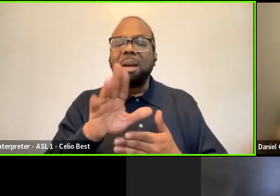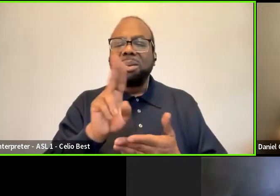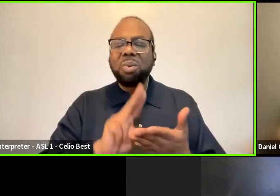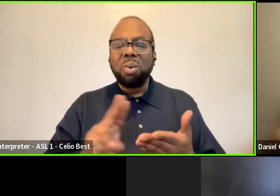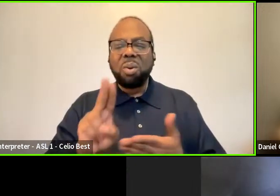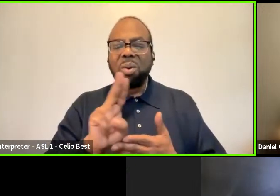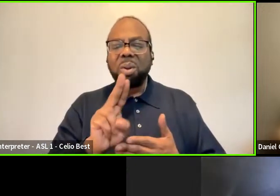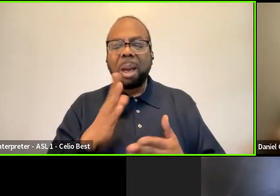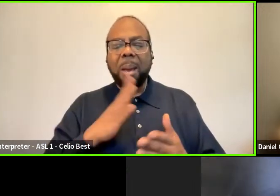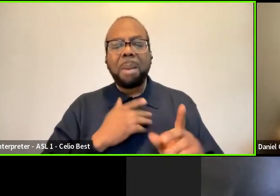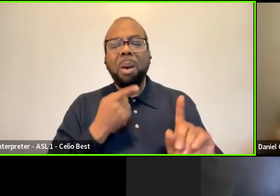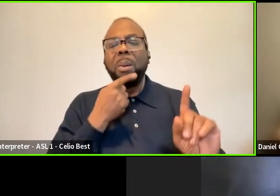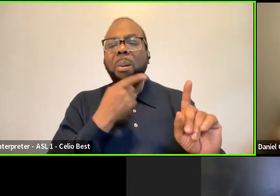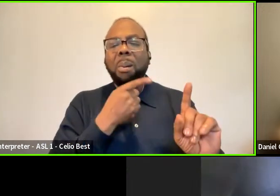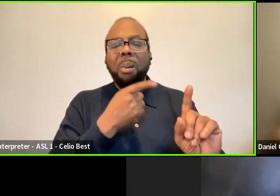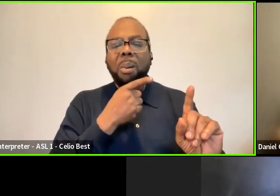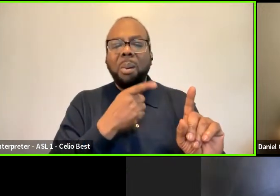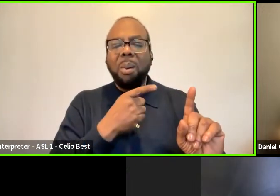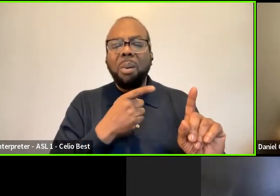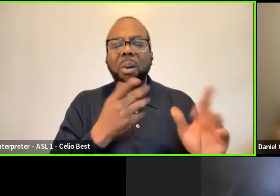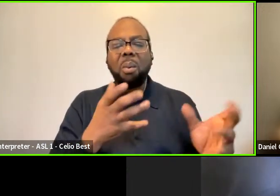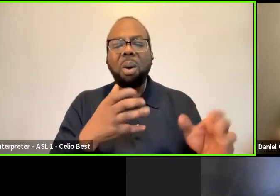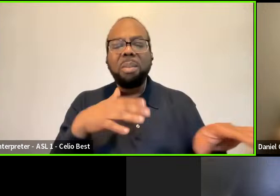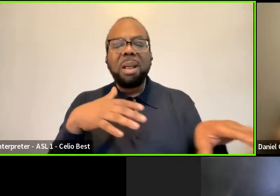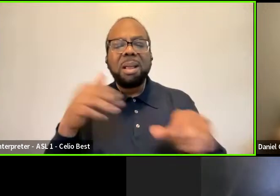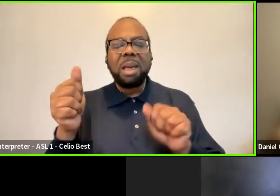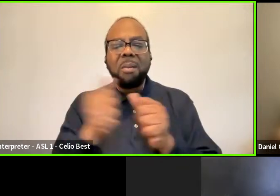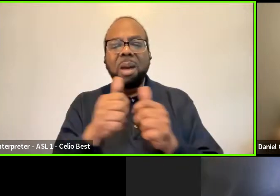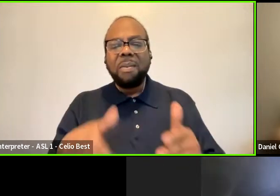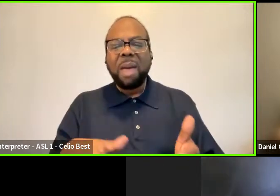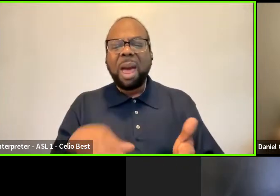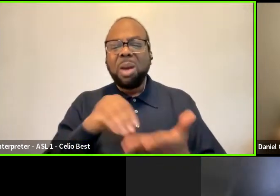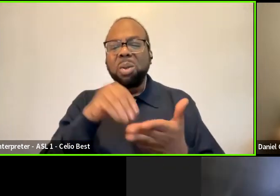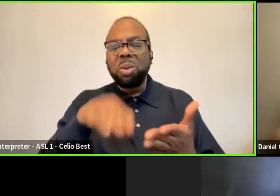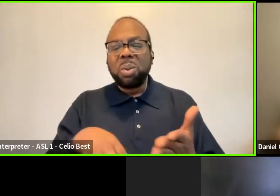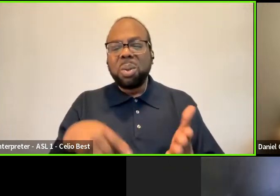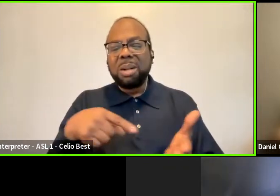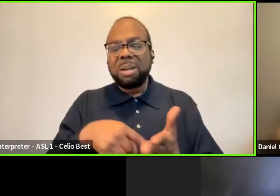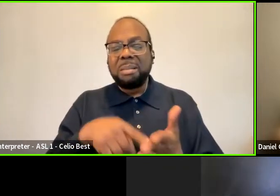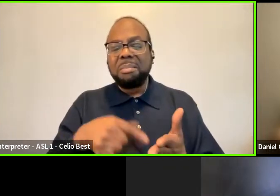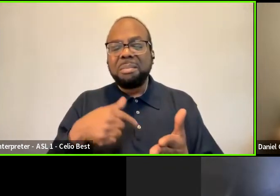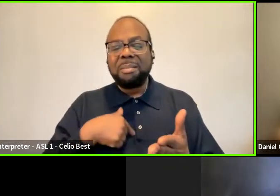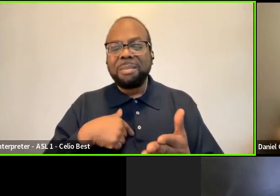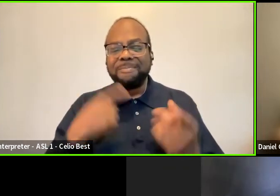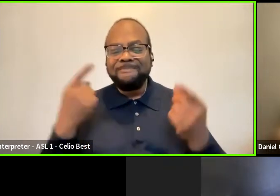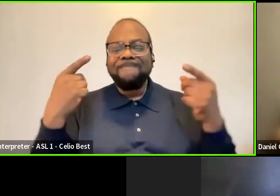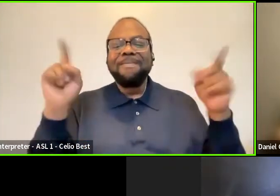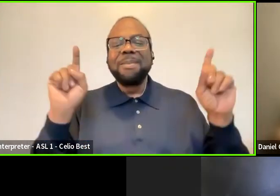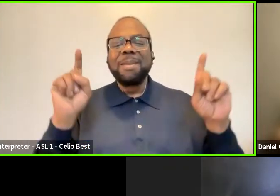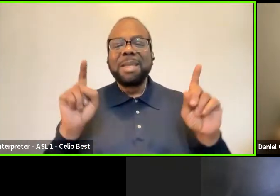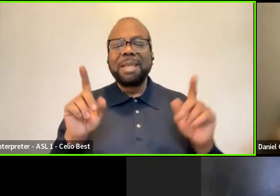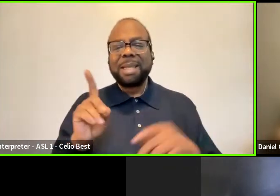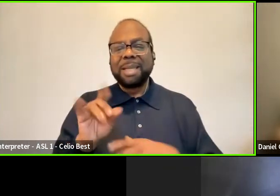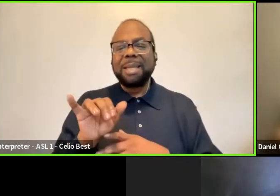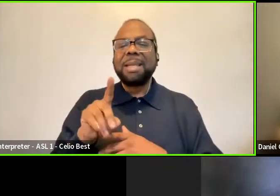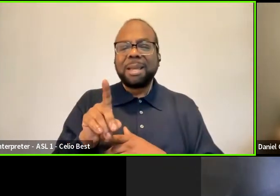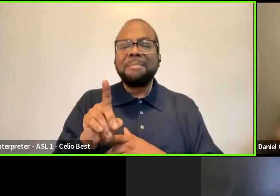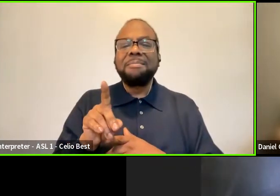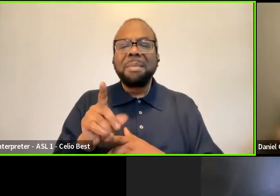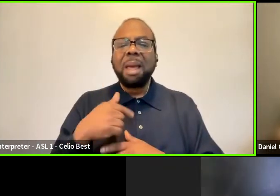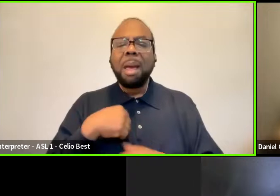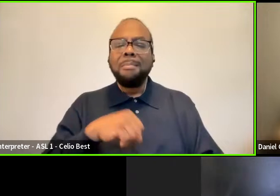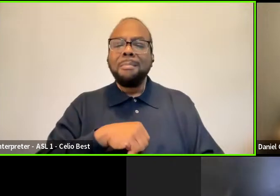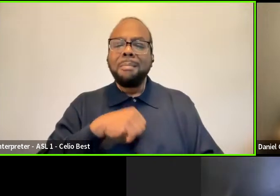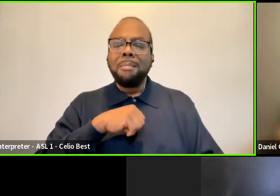My goal was to have him leave without any student debt, and I was able to accomplish that. That was a very proud